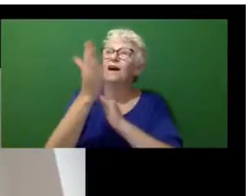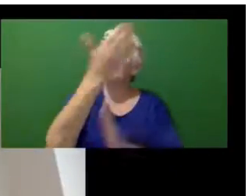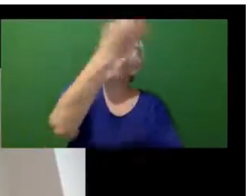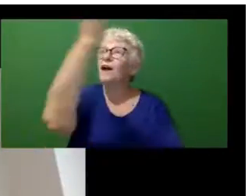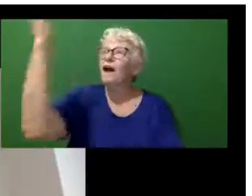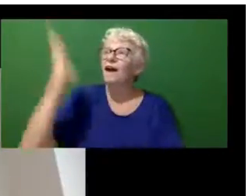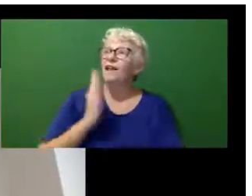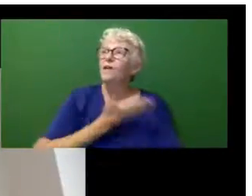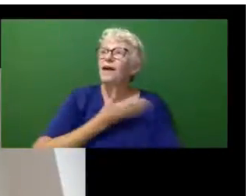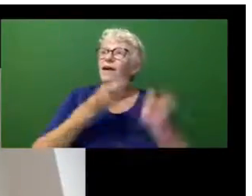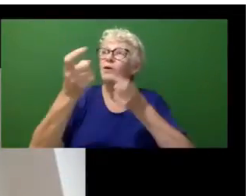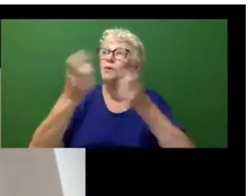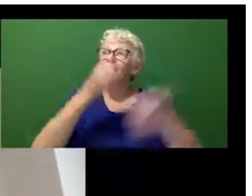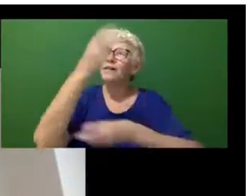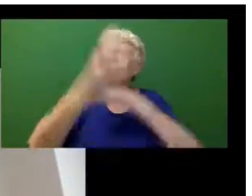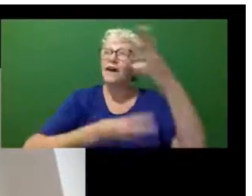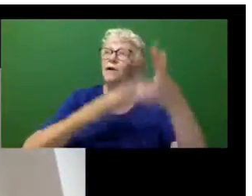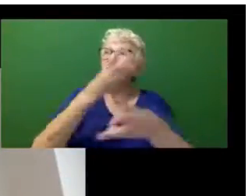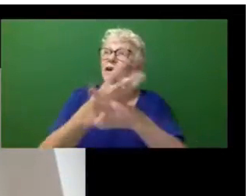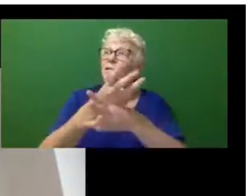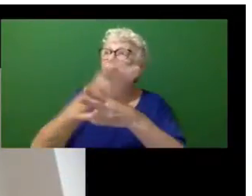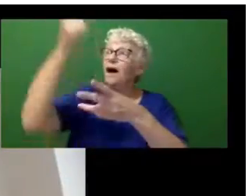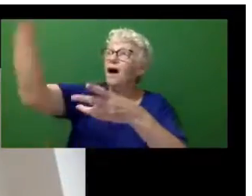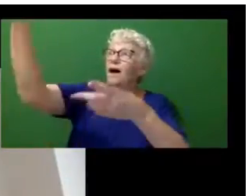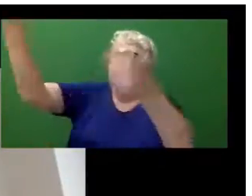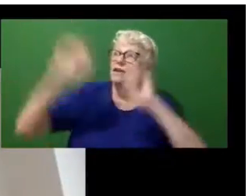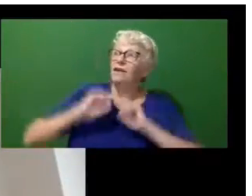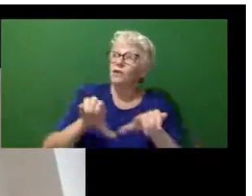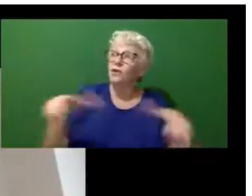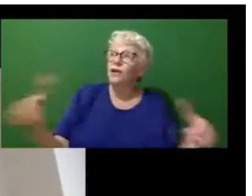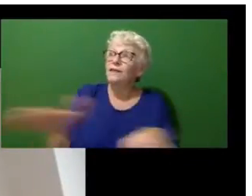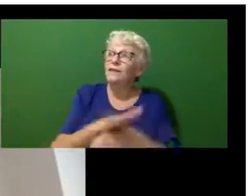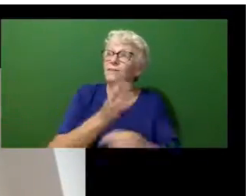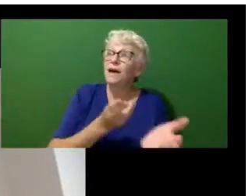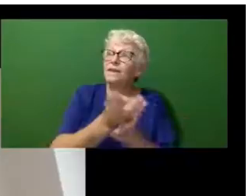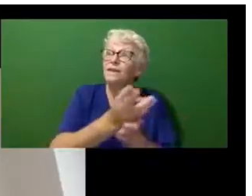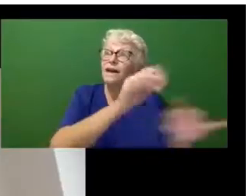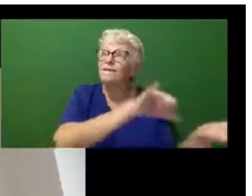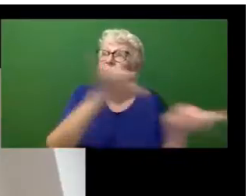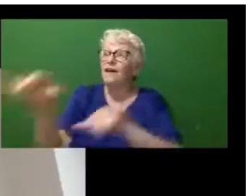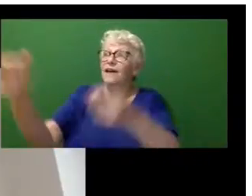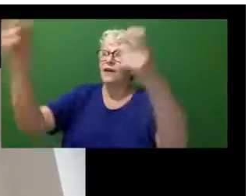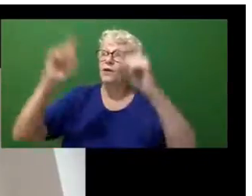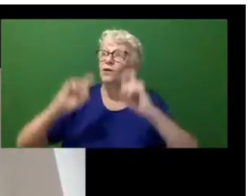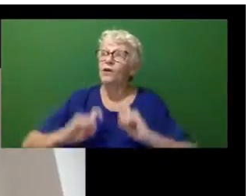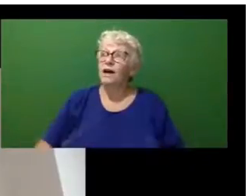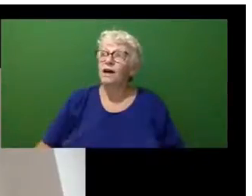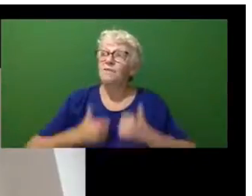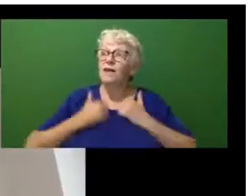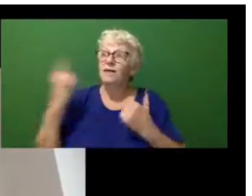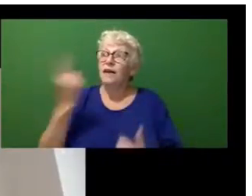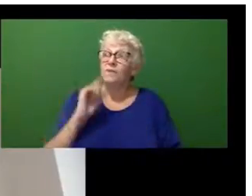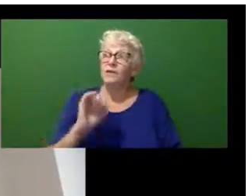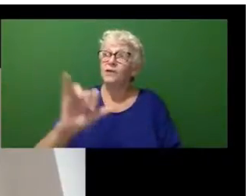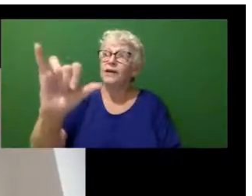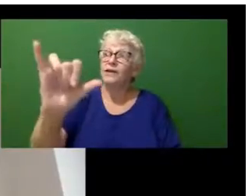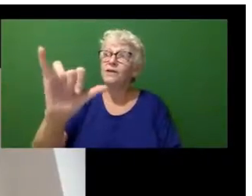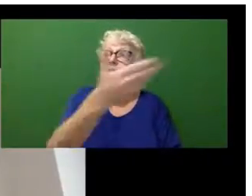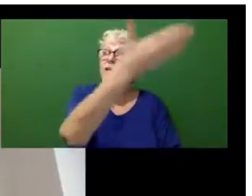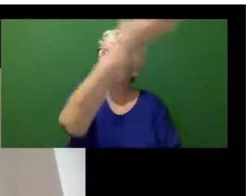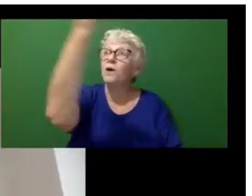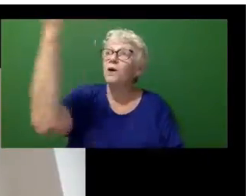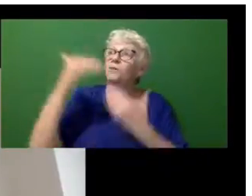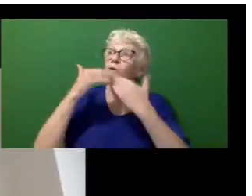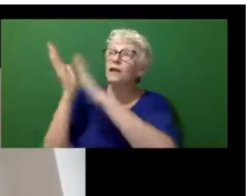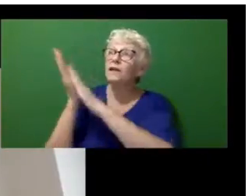Baruch atah Adonai Eloheinu melech haolam, asher natan lanu Torat emet, v'chayei